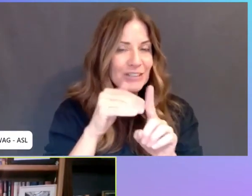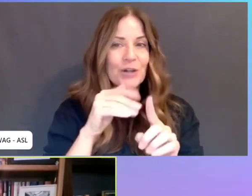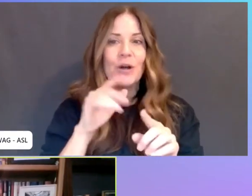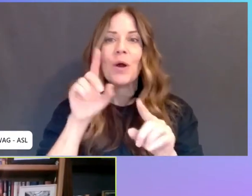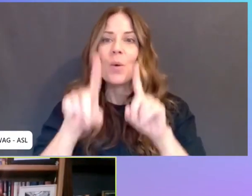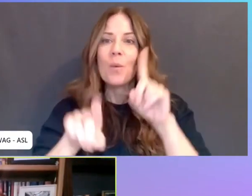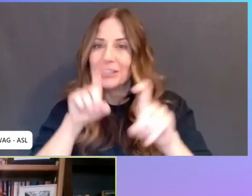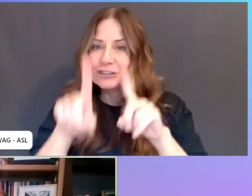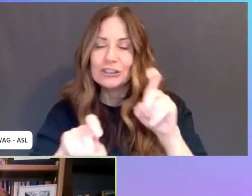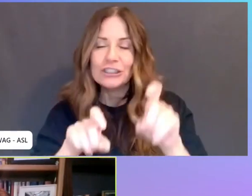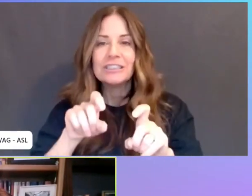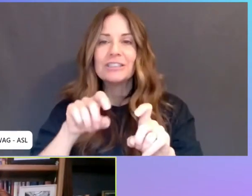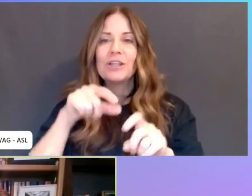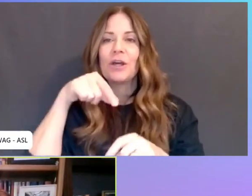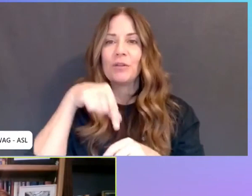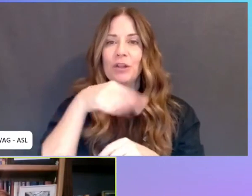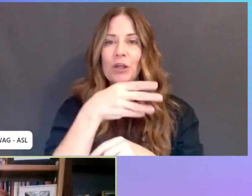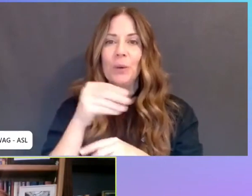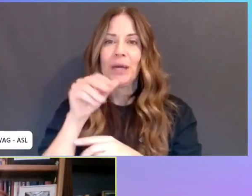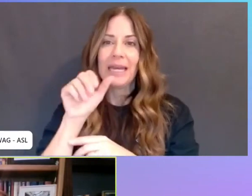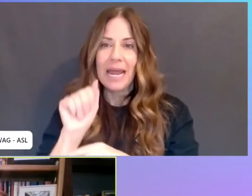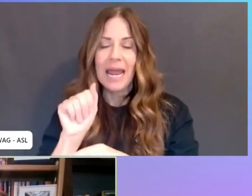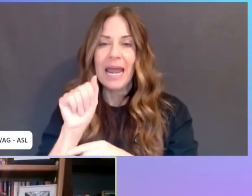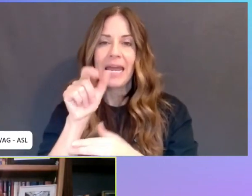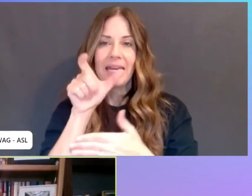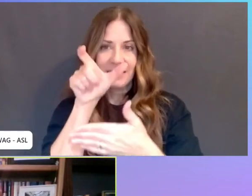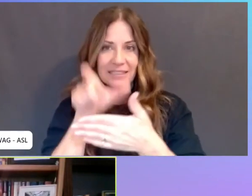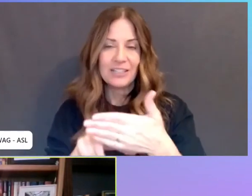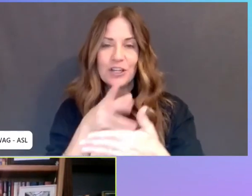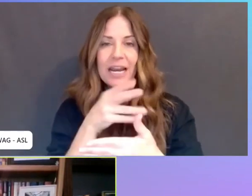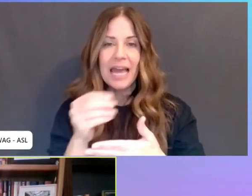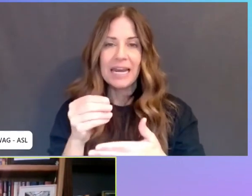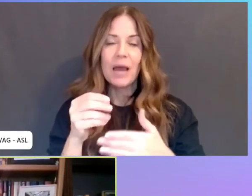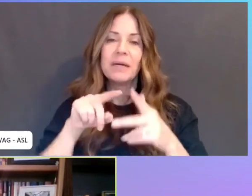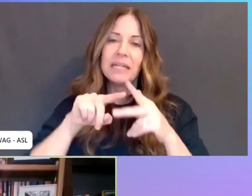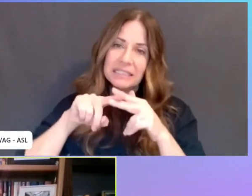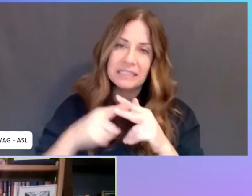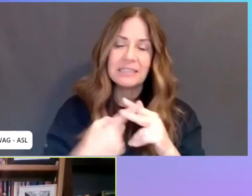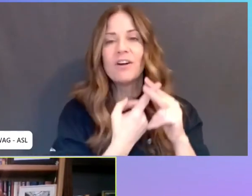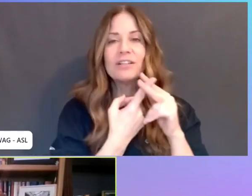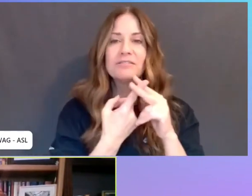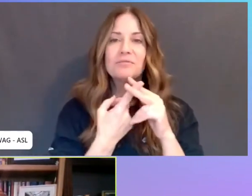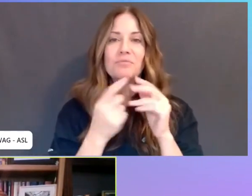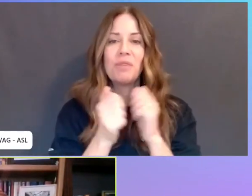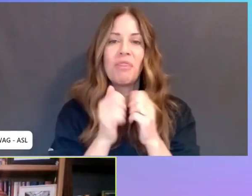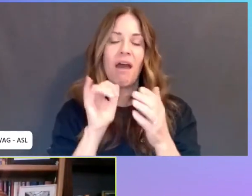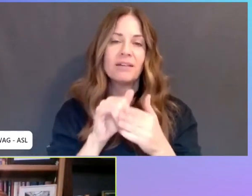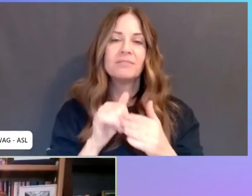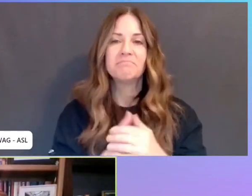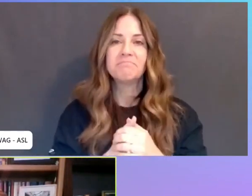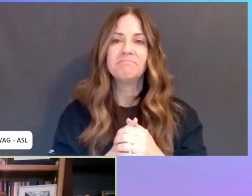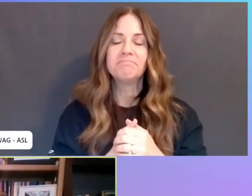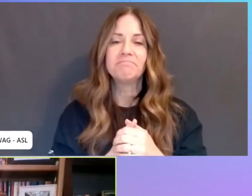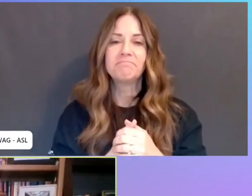the Q&A section, and I'm going to go ahead and get us started in walking through those.